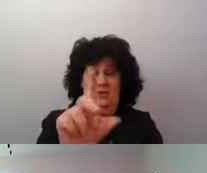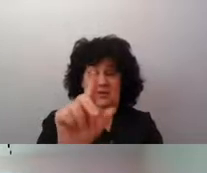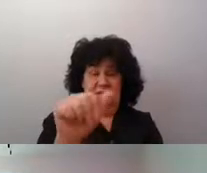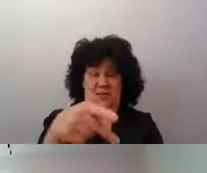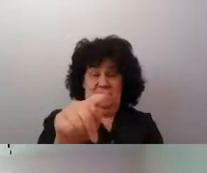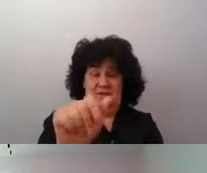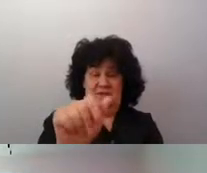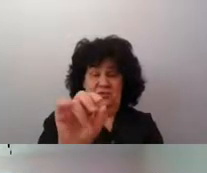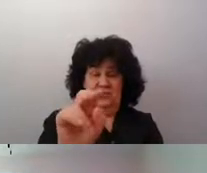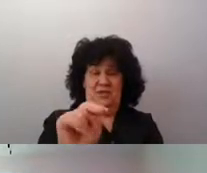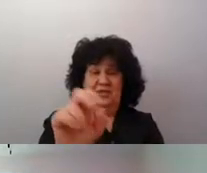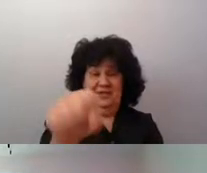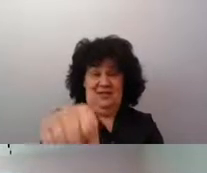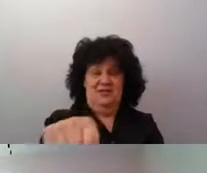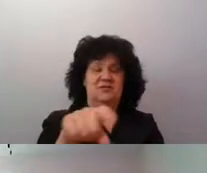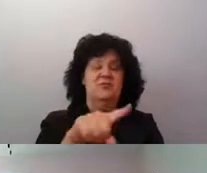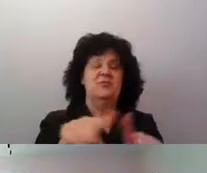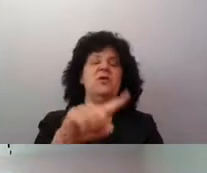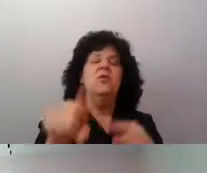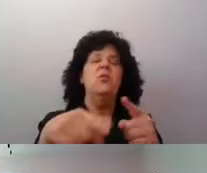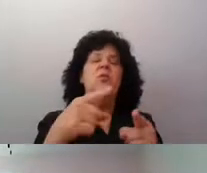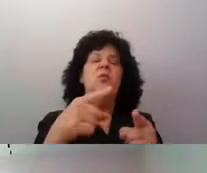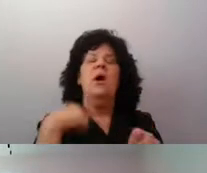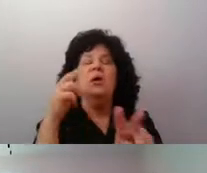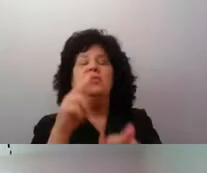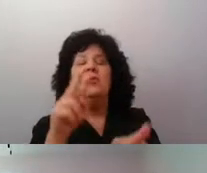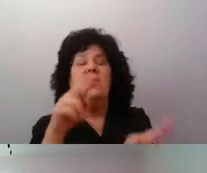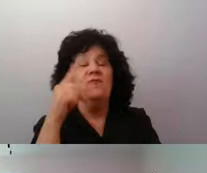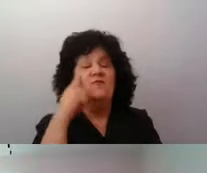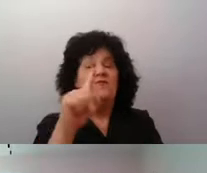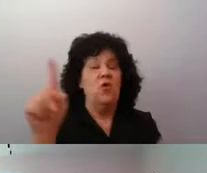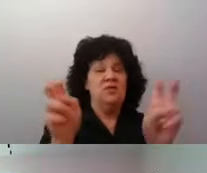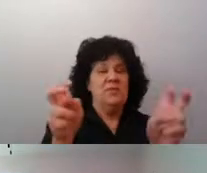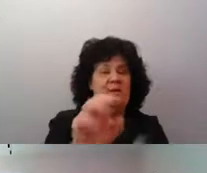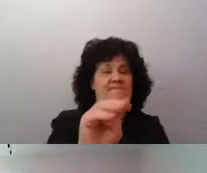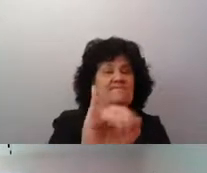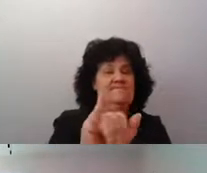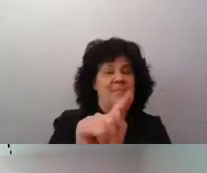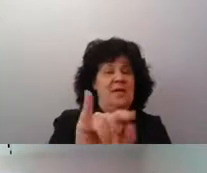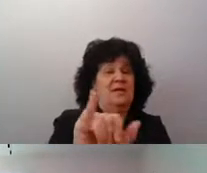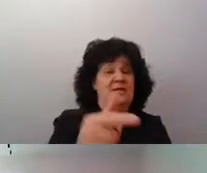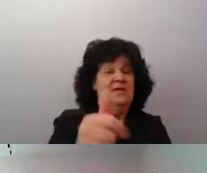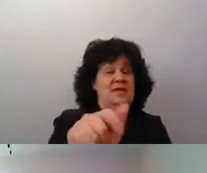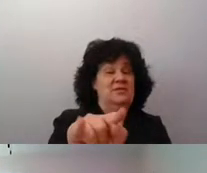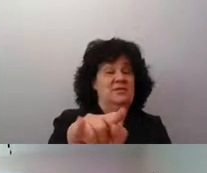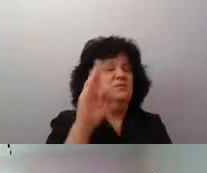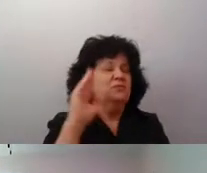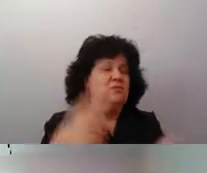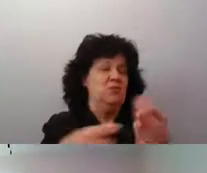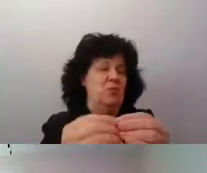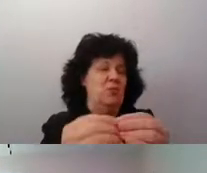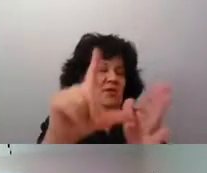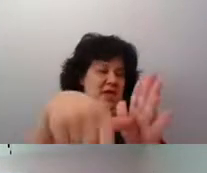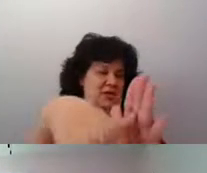first course is coming on mitigation, right? So again, those are different issues. We can talk more about that later. But